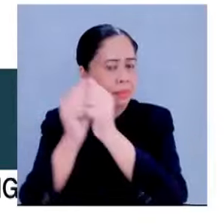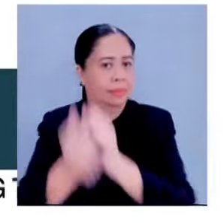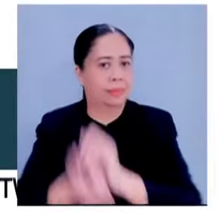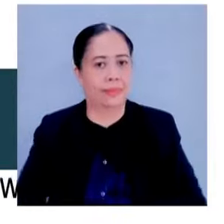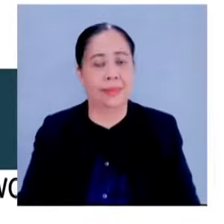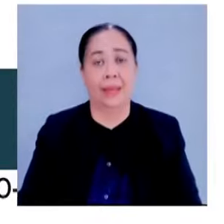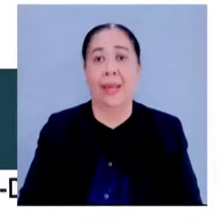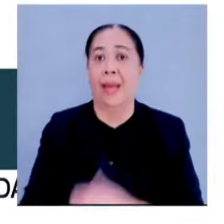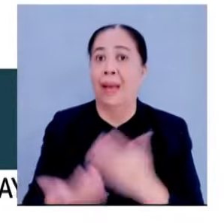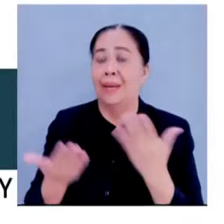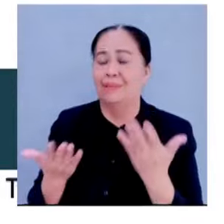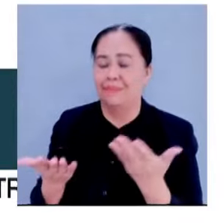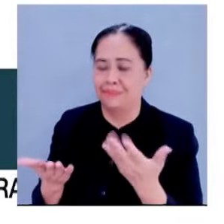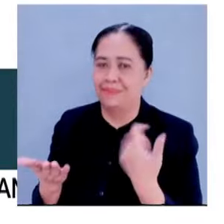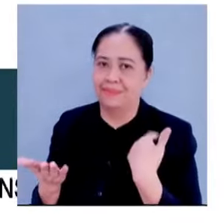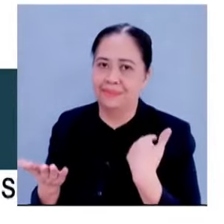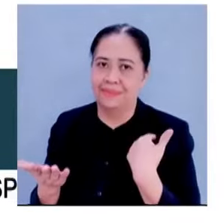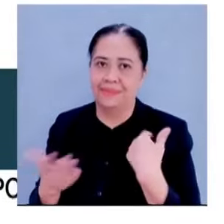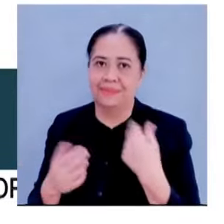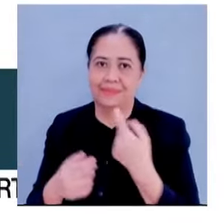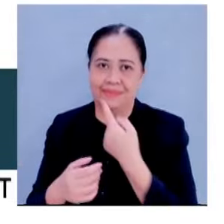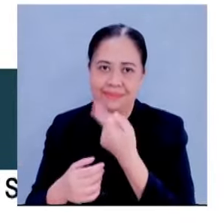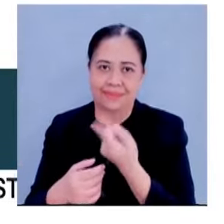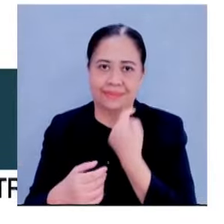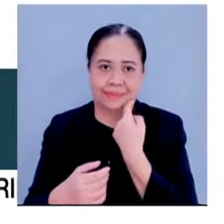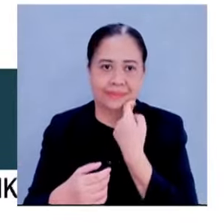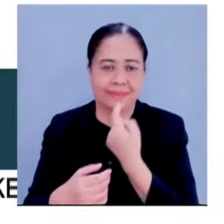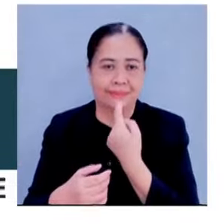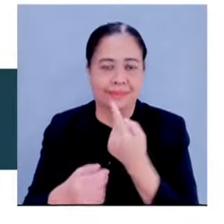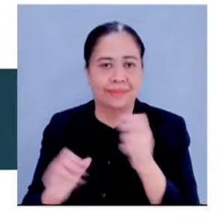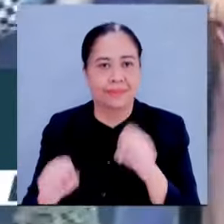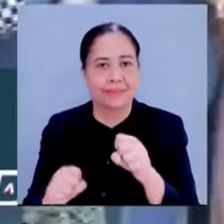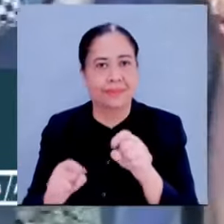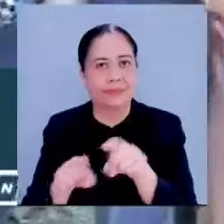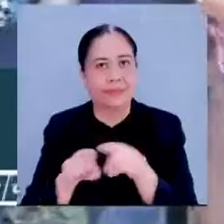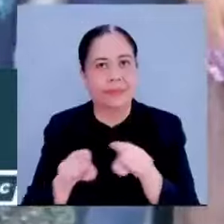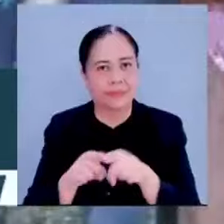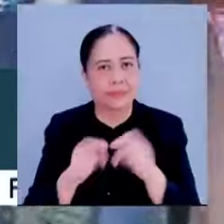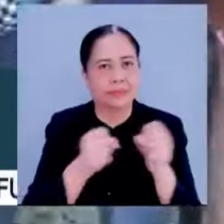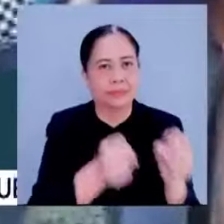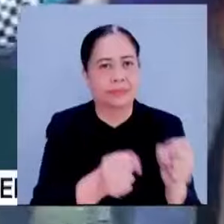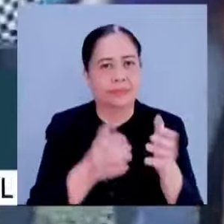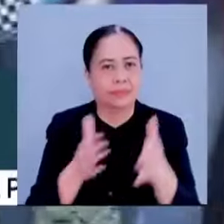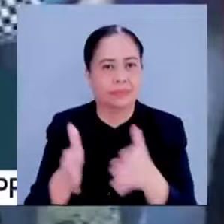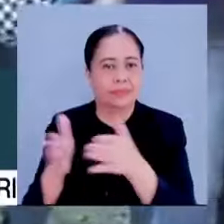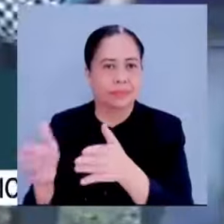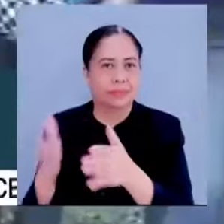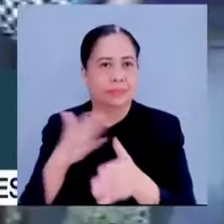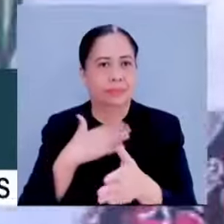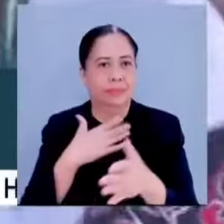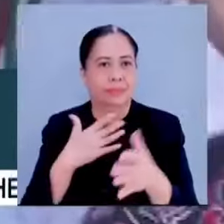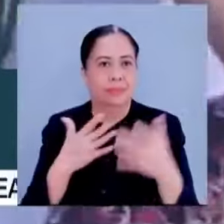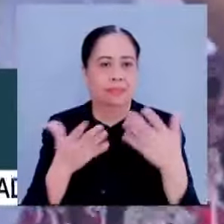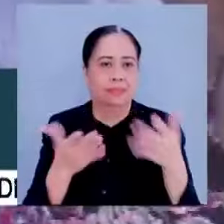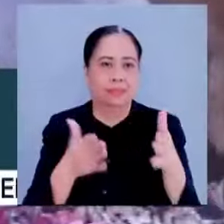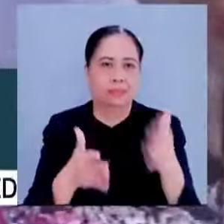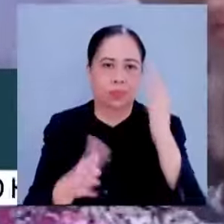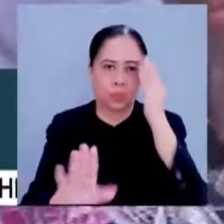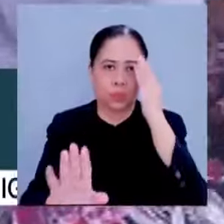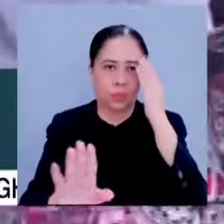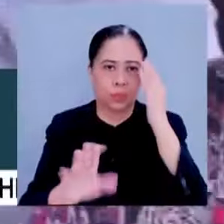Well, as you mentioned, you can say that it is also a strategic move. Now, you know